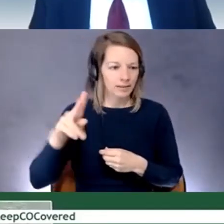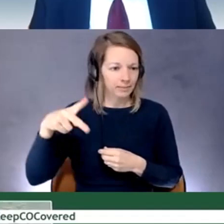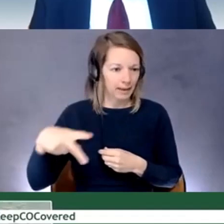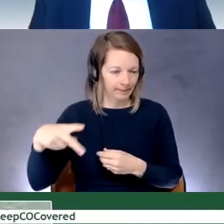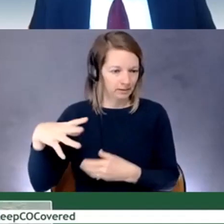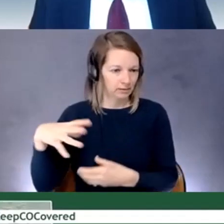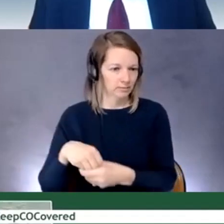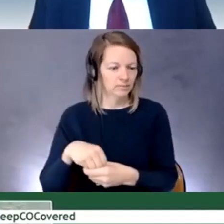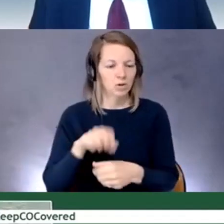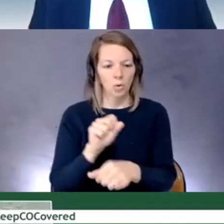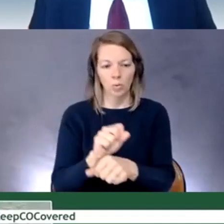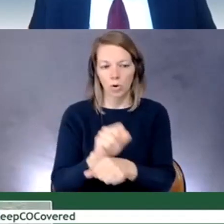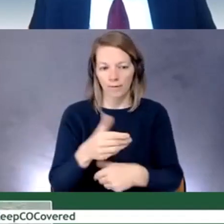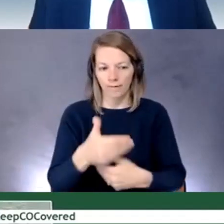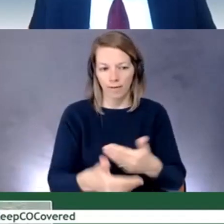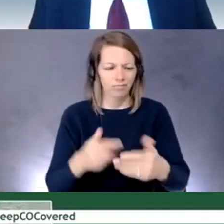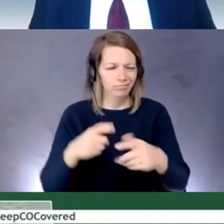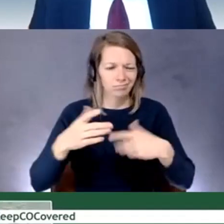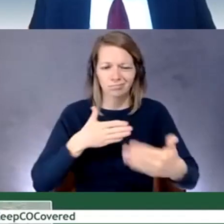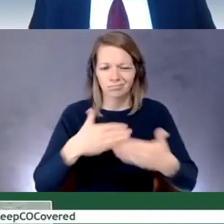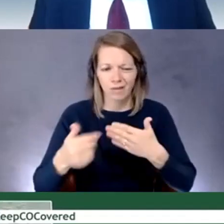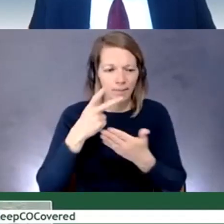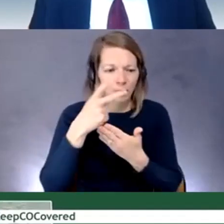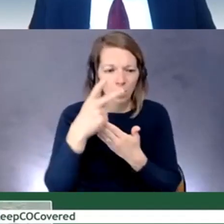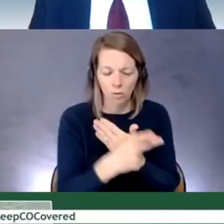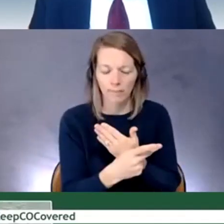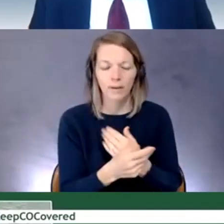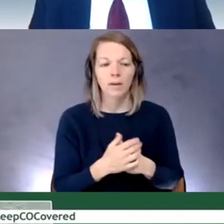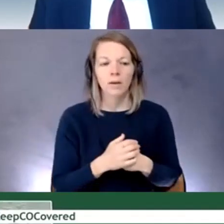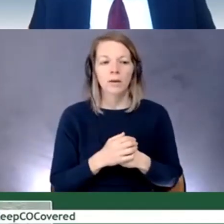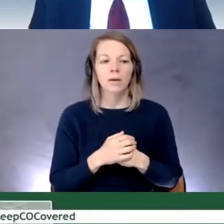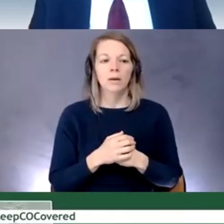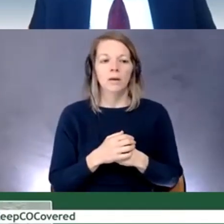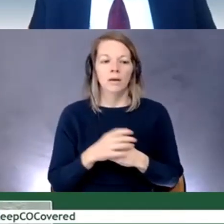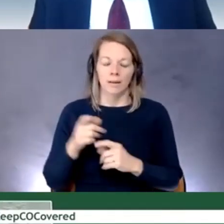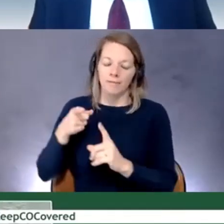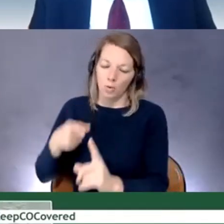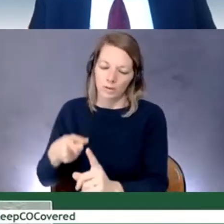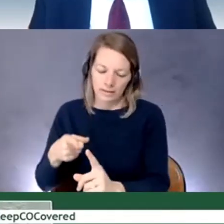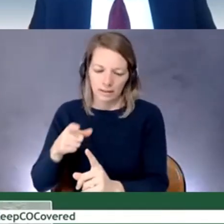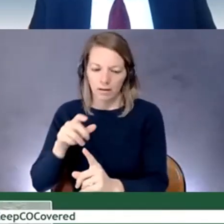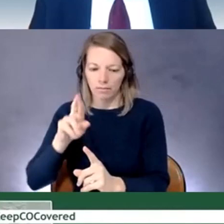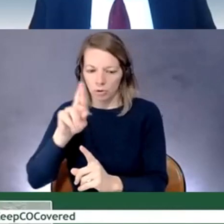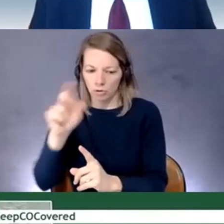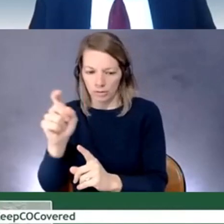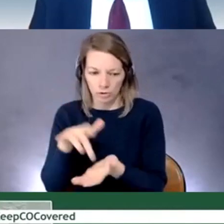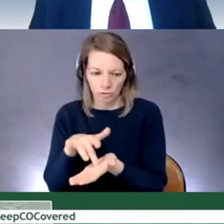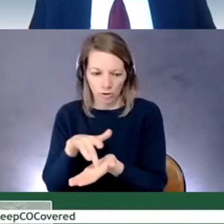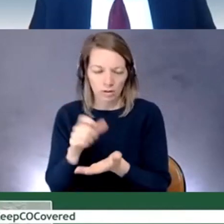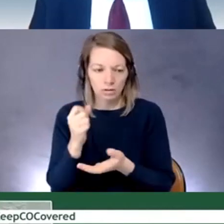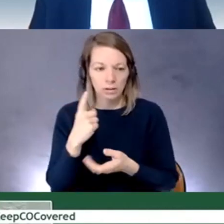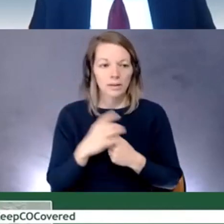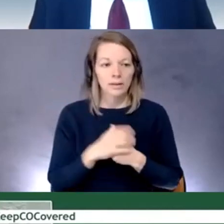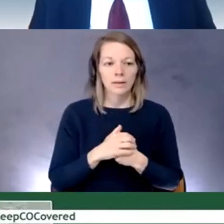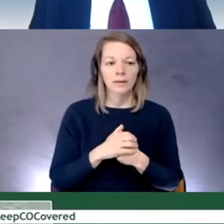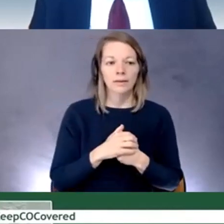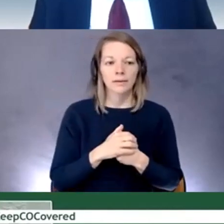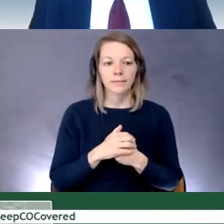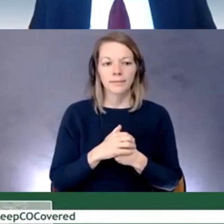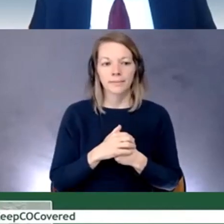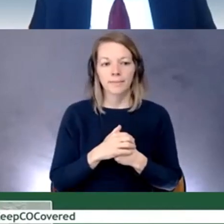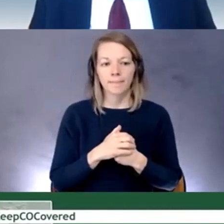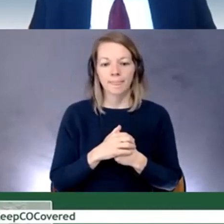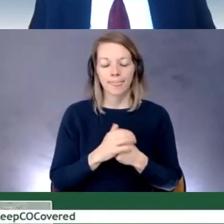workflow, regardless of the program, I'm focusing in though on prescription drugs, is a change in